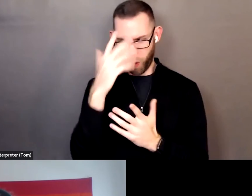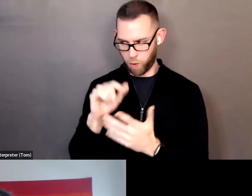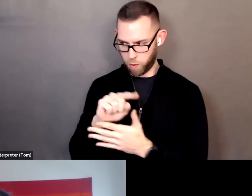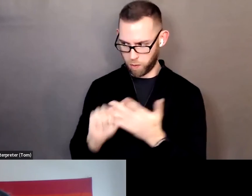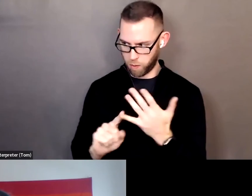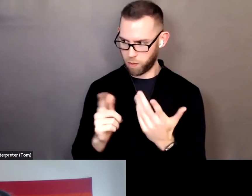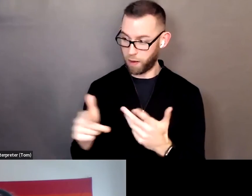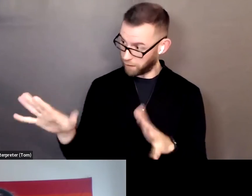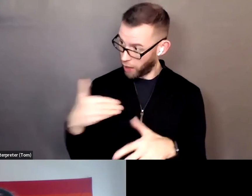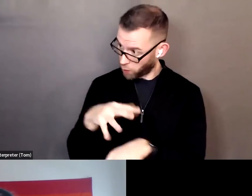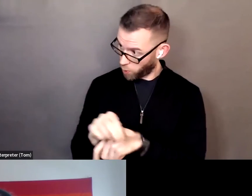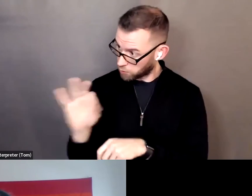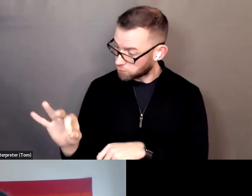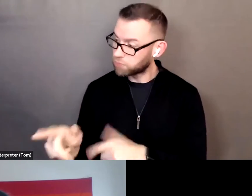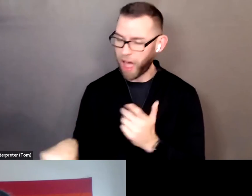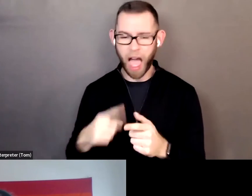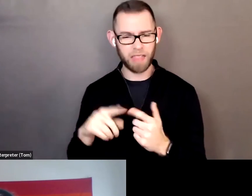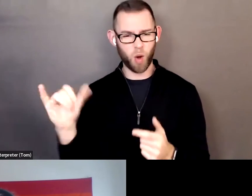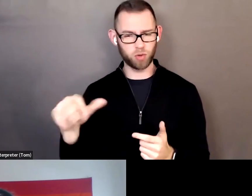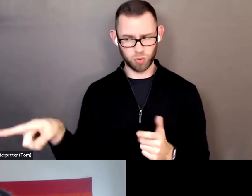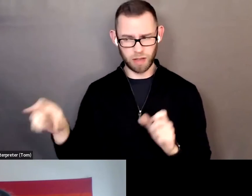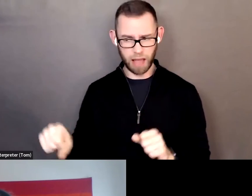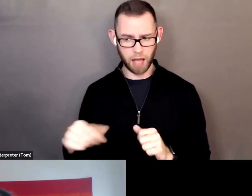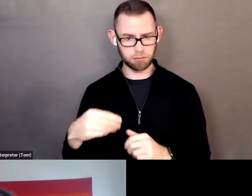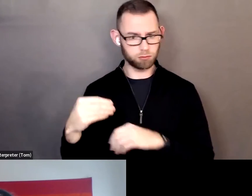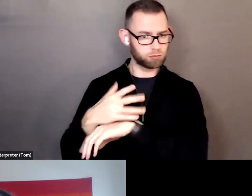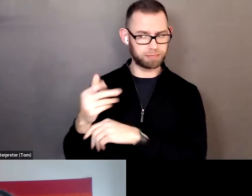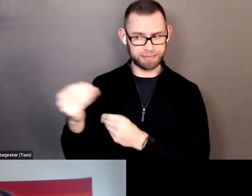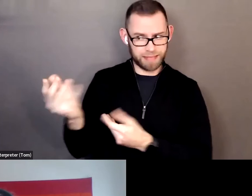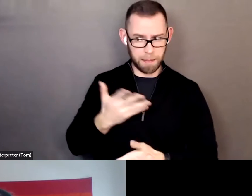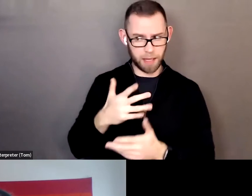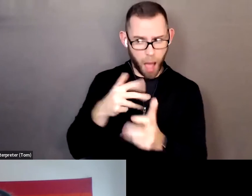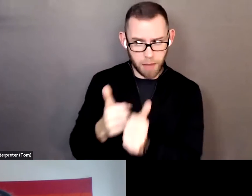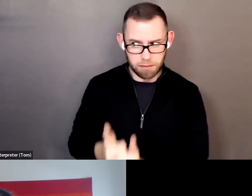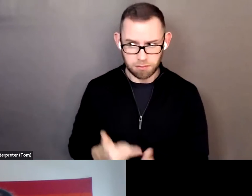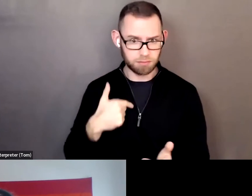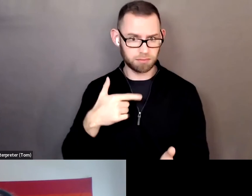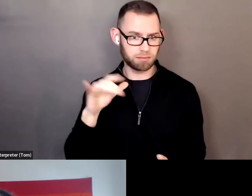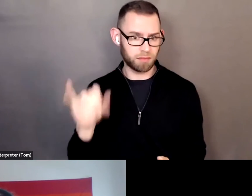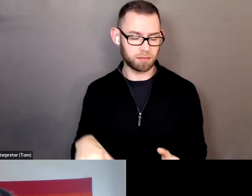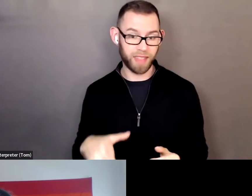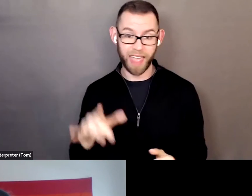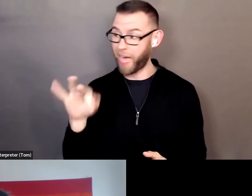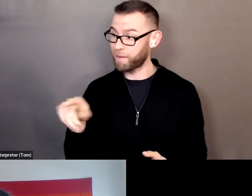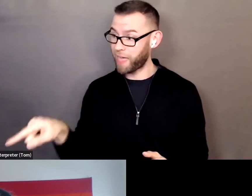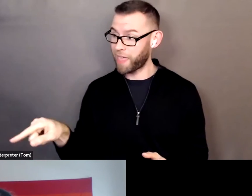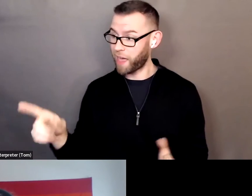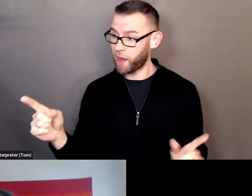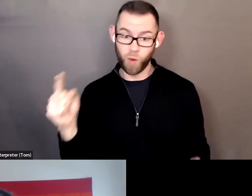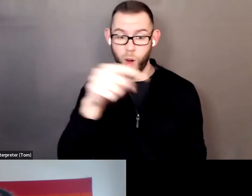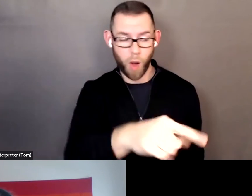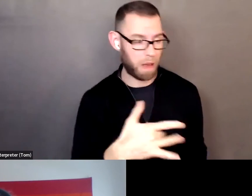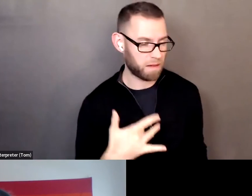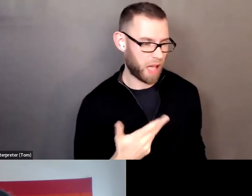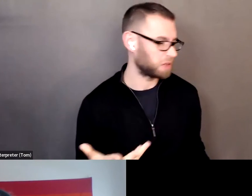me and check in because I'm not all knowing. So if they go there and that actually wasn't a good space for them and they didn't get that